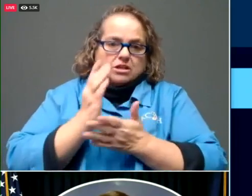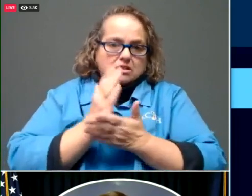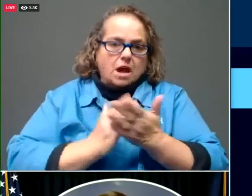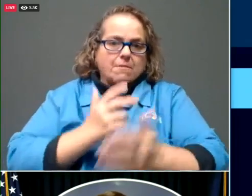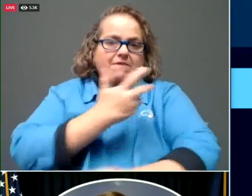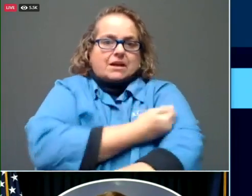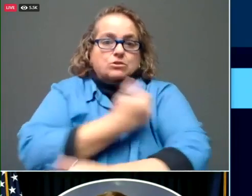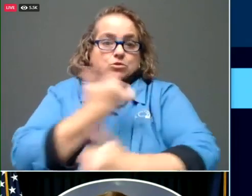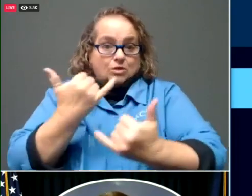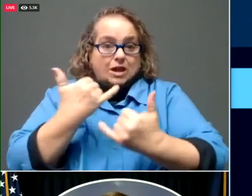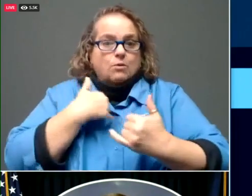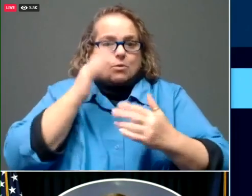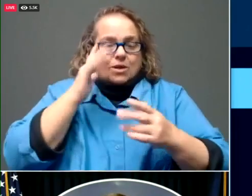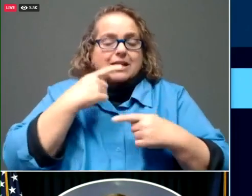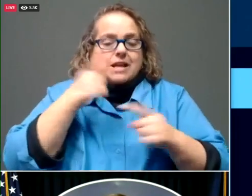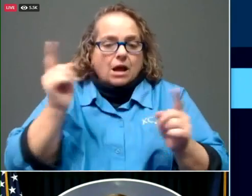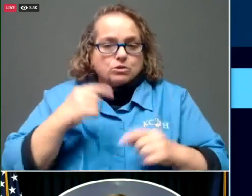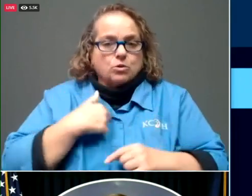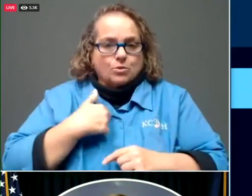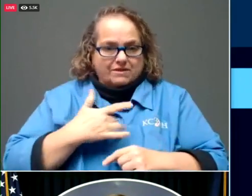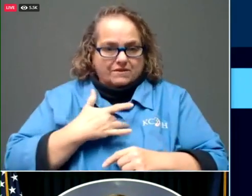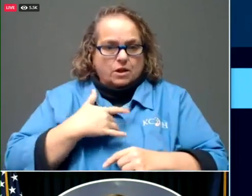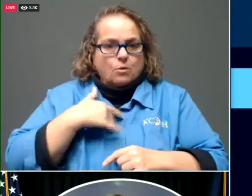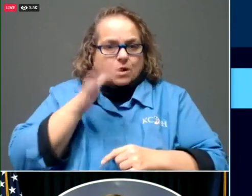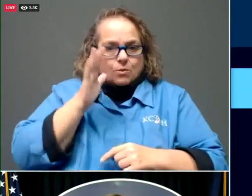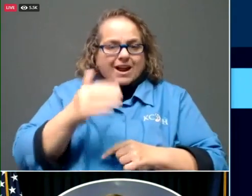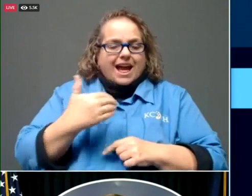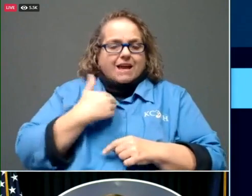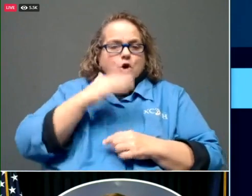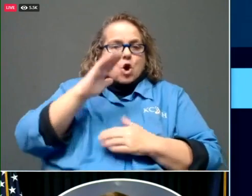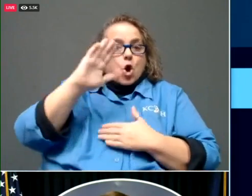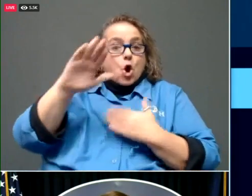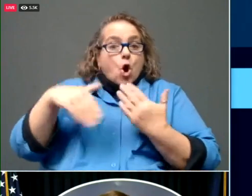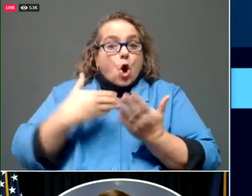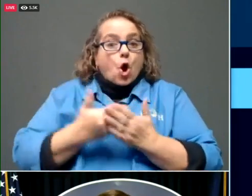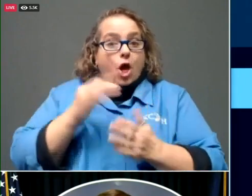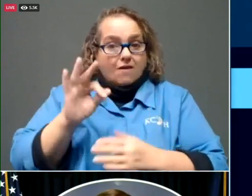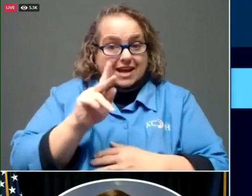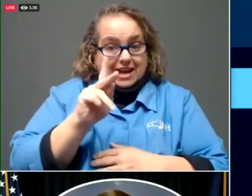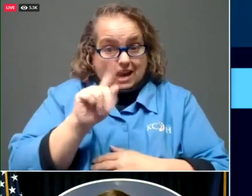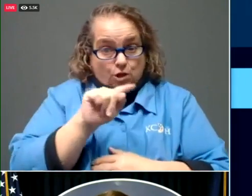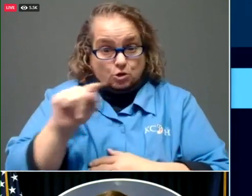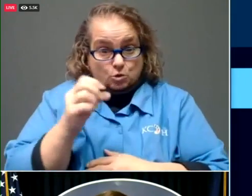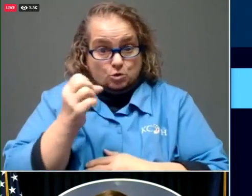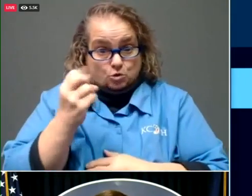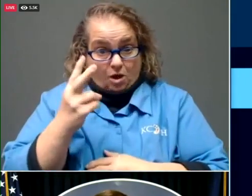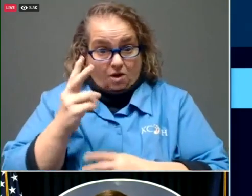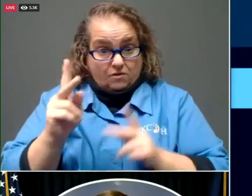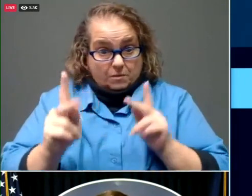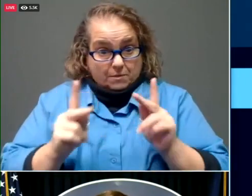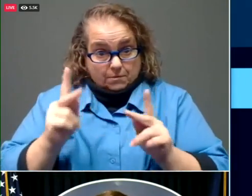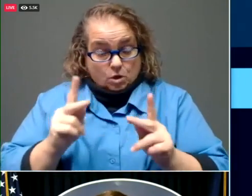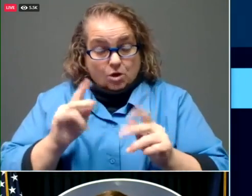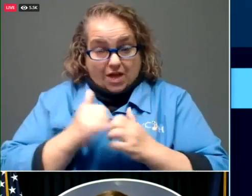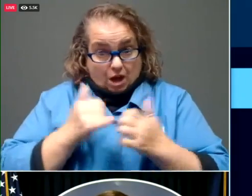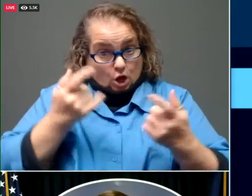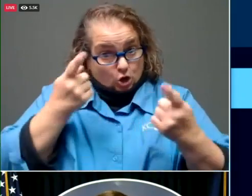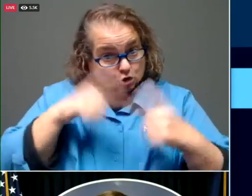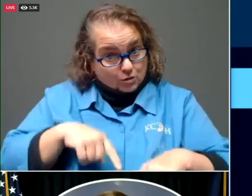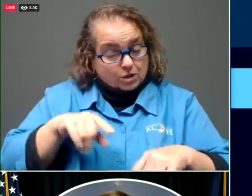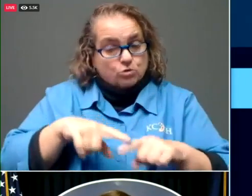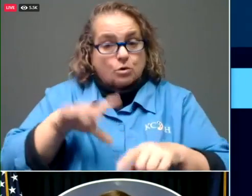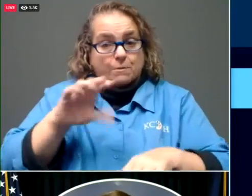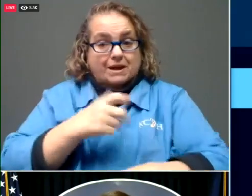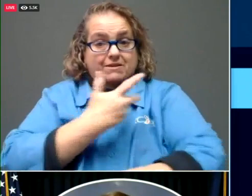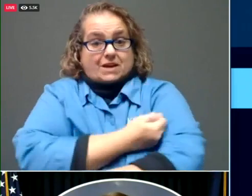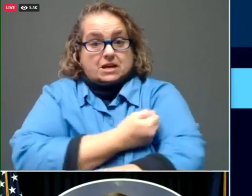announce that we believe that we will have all of the K through 12 personnel that agreed to be vaccinated through